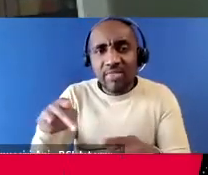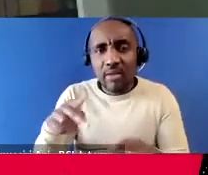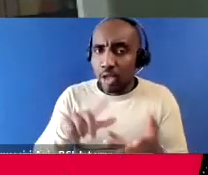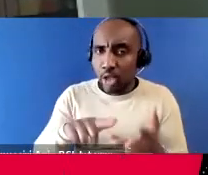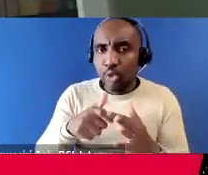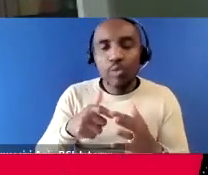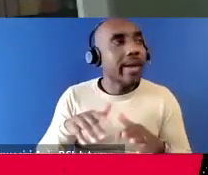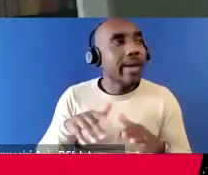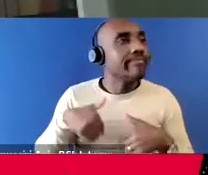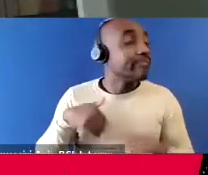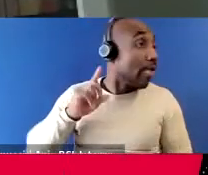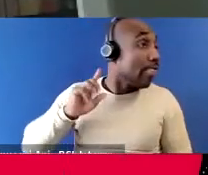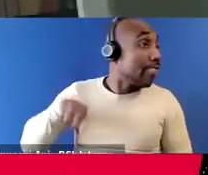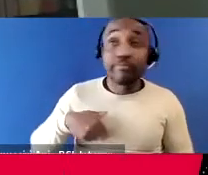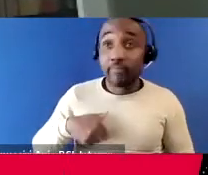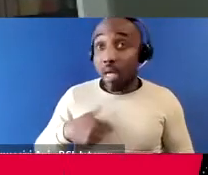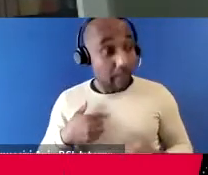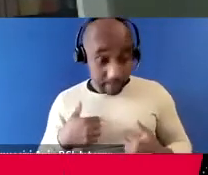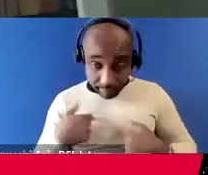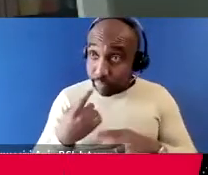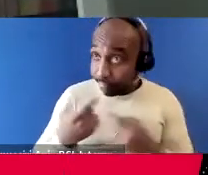on